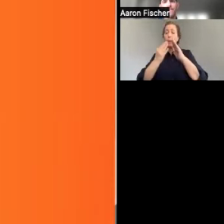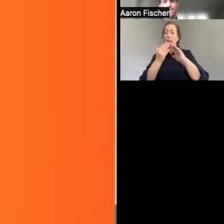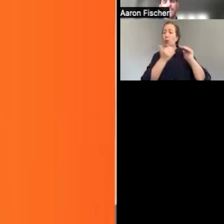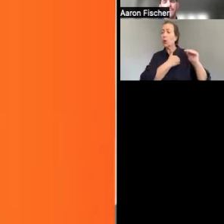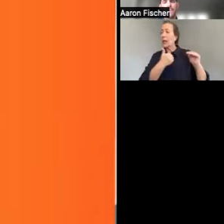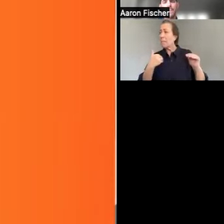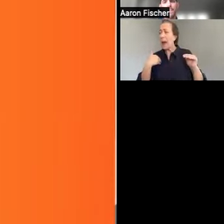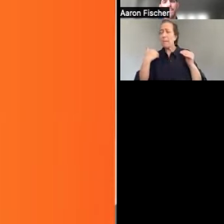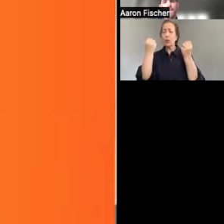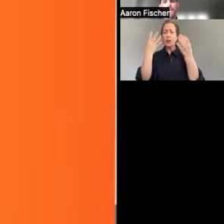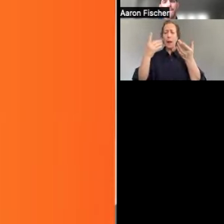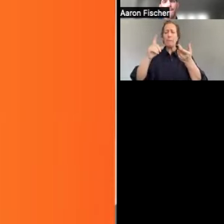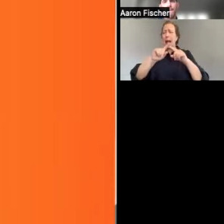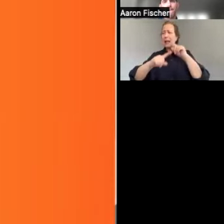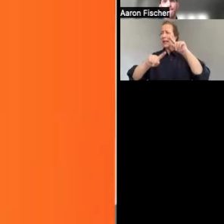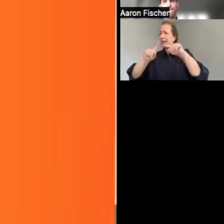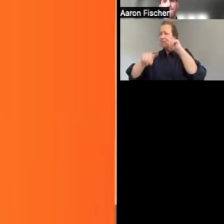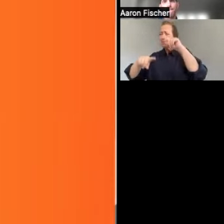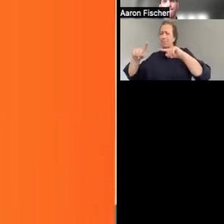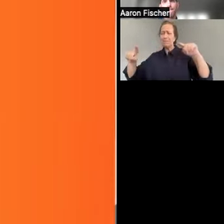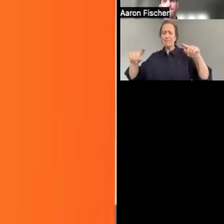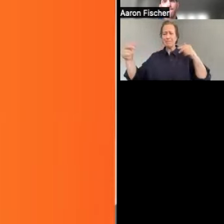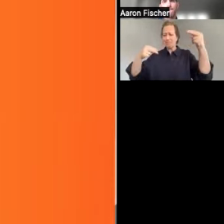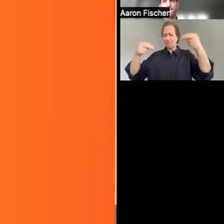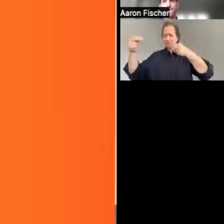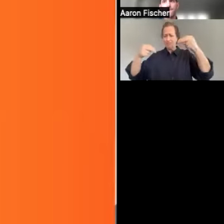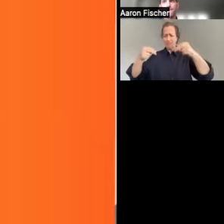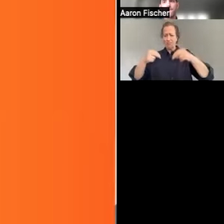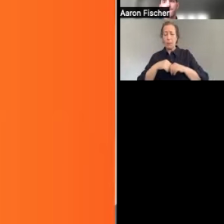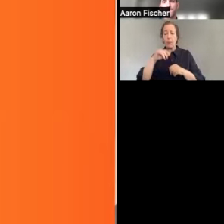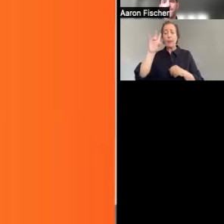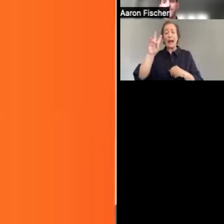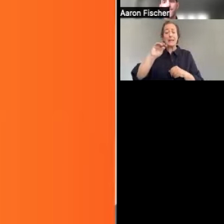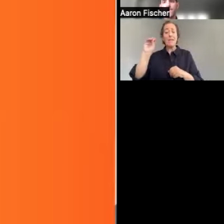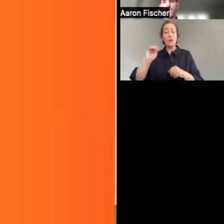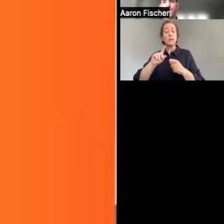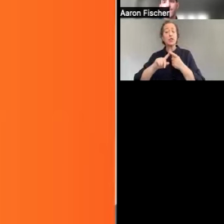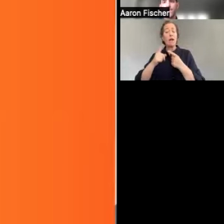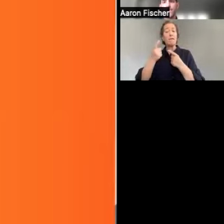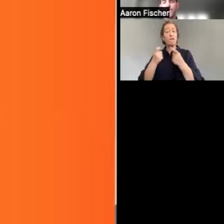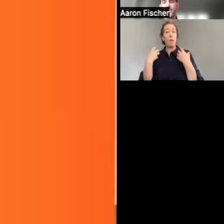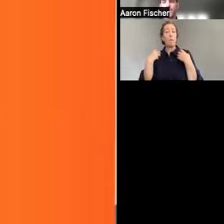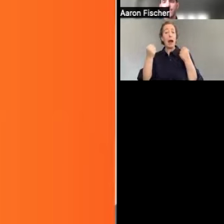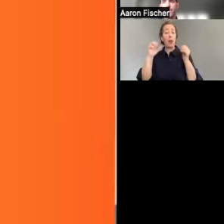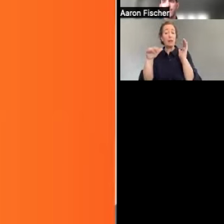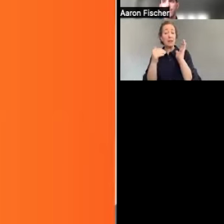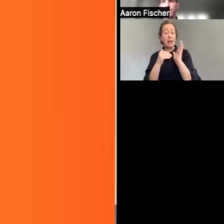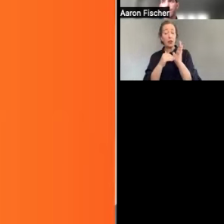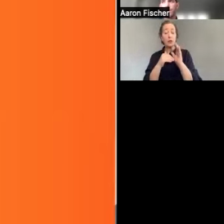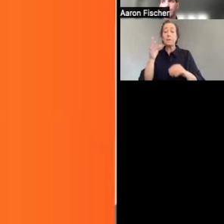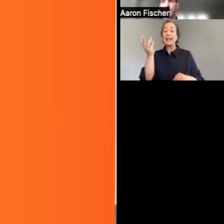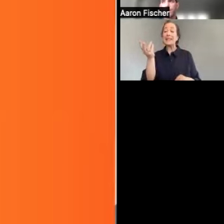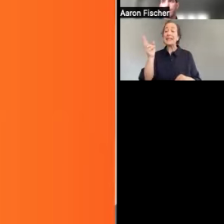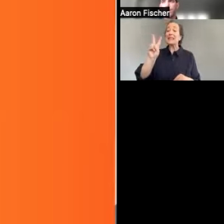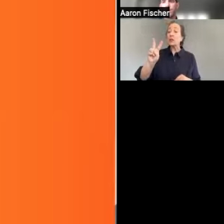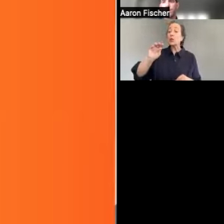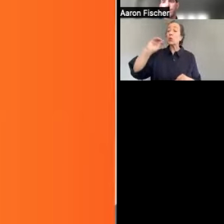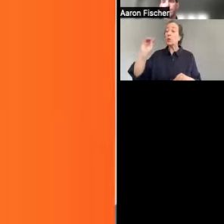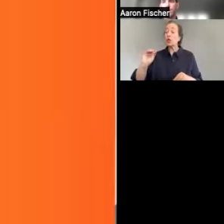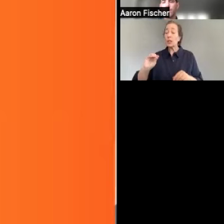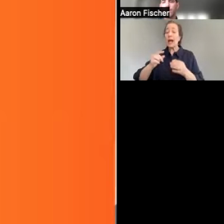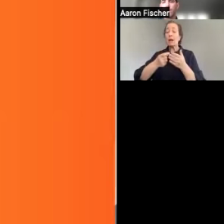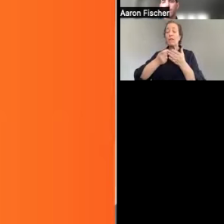And so let's see who's managed to join us today. We have about 7% of attendees from the health centers. We have about 62% of our attendees from civil